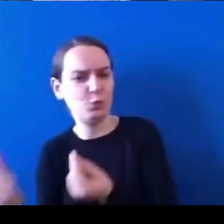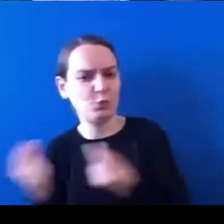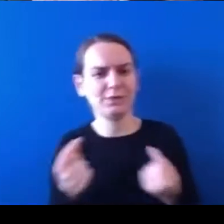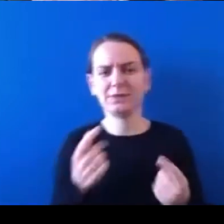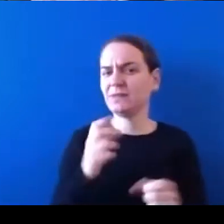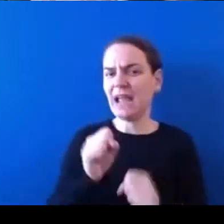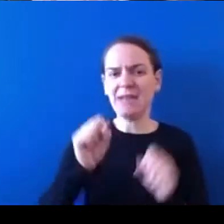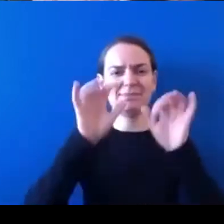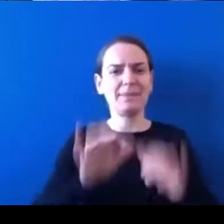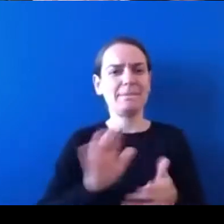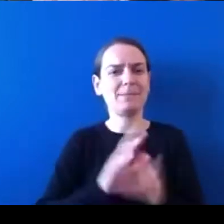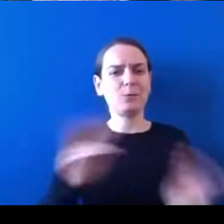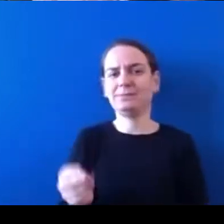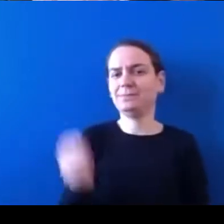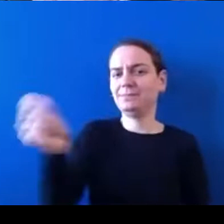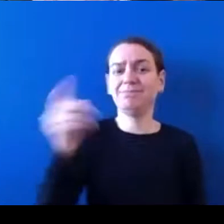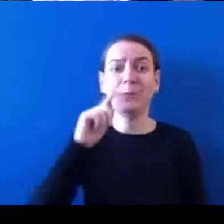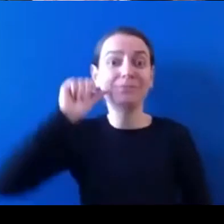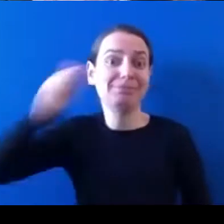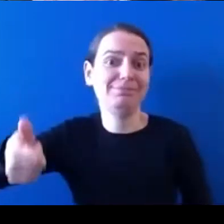so have a backup plan.